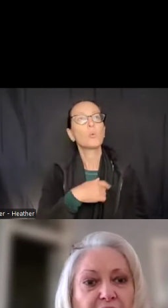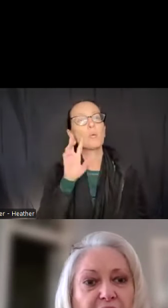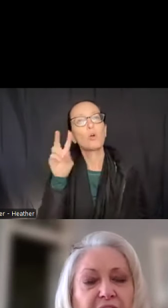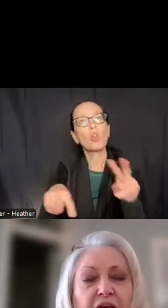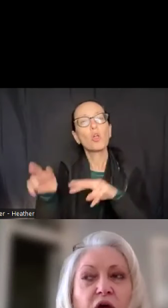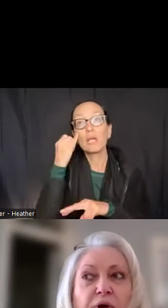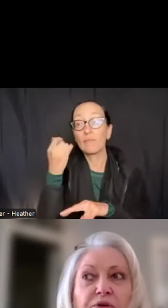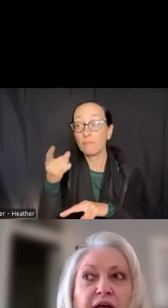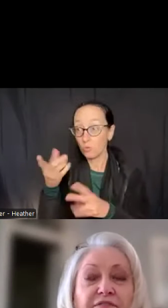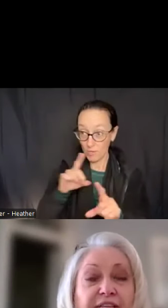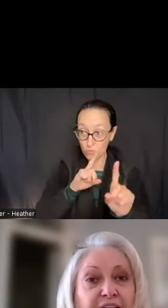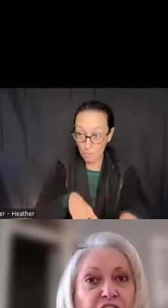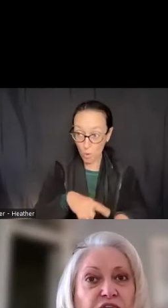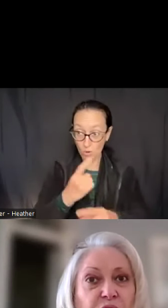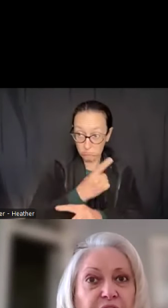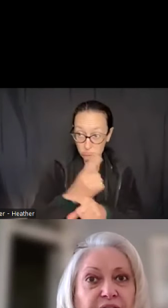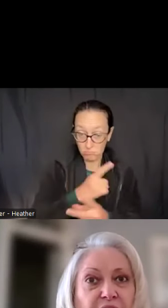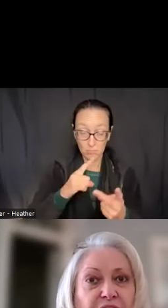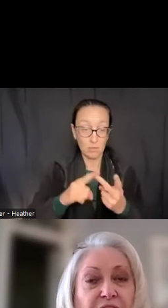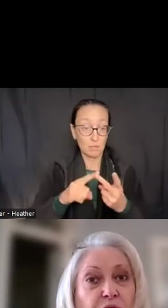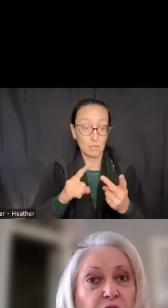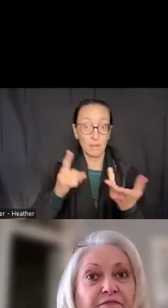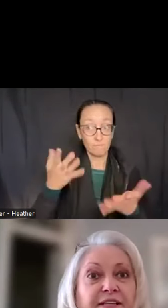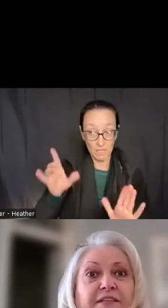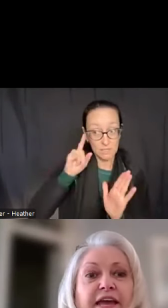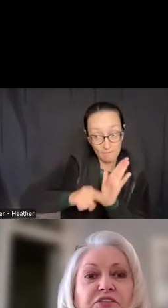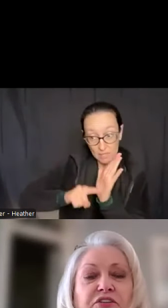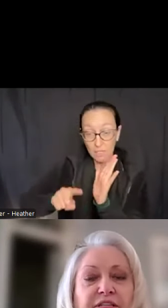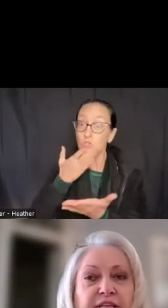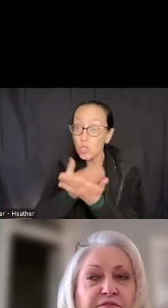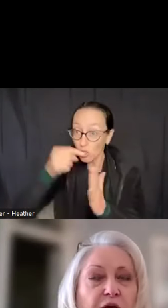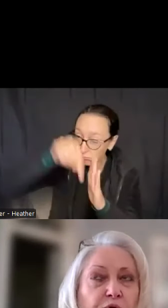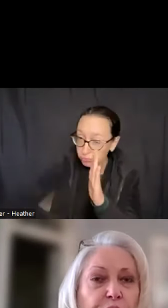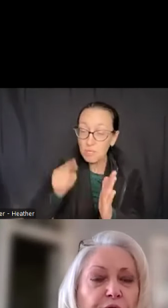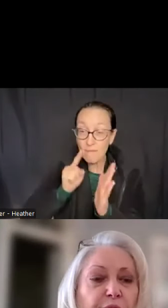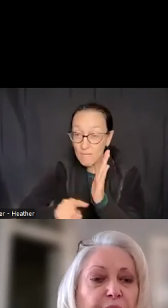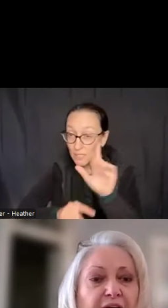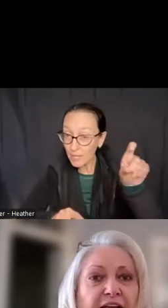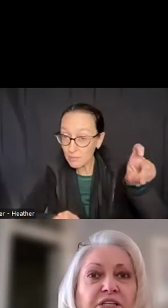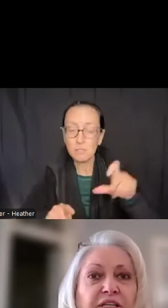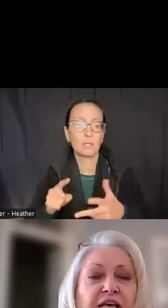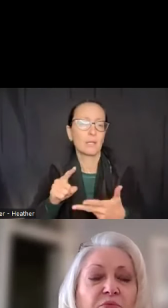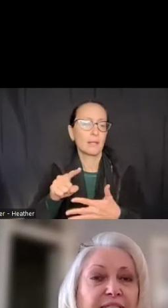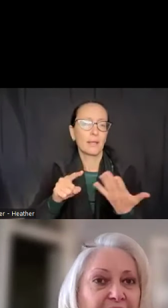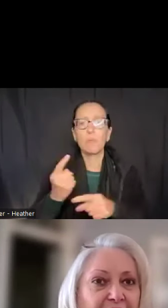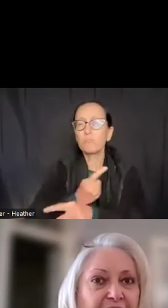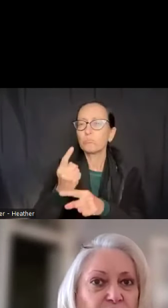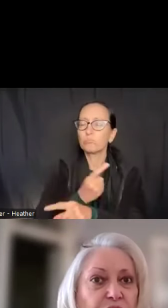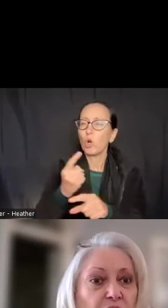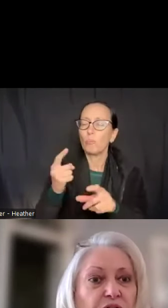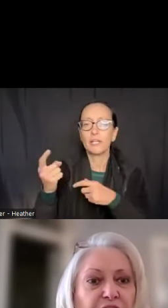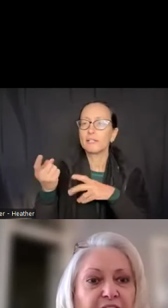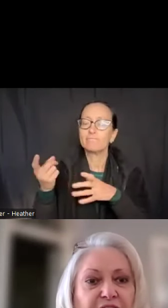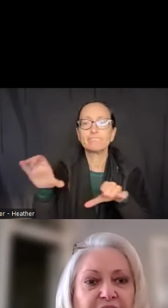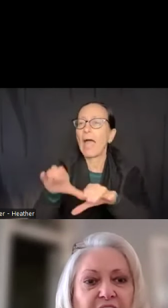reports were made, whether or not investigations were then done, if they were good investigations, and then if appropriate remedial action was taken as